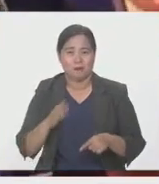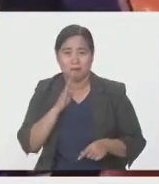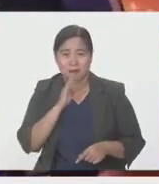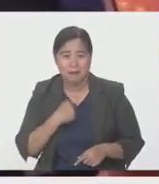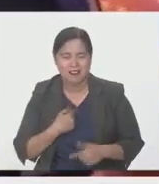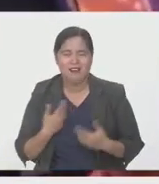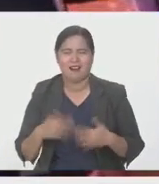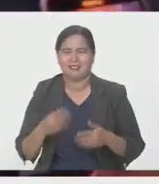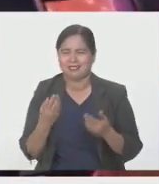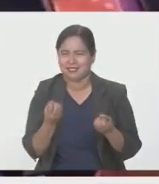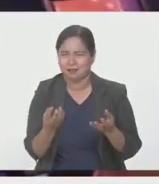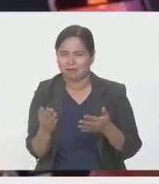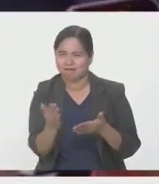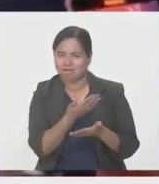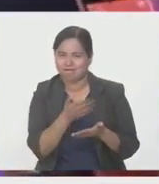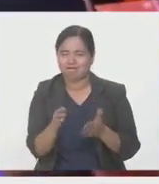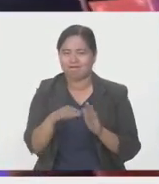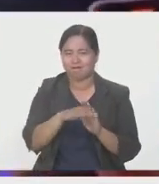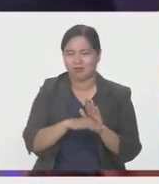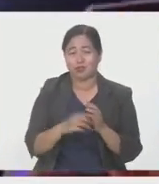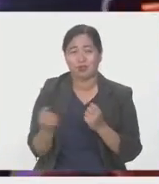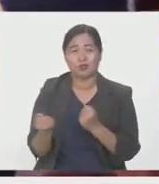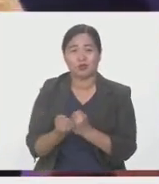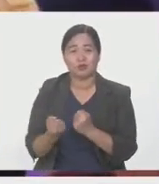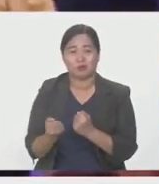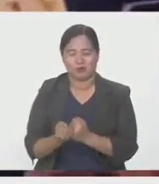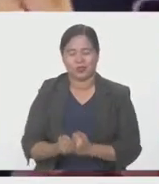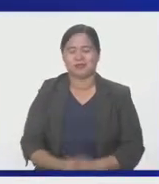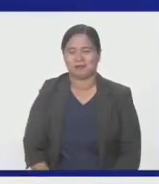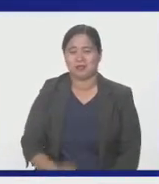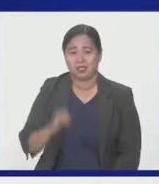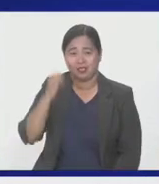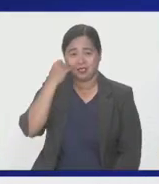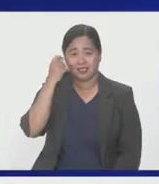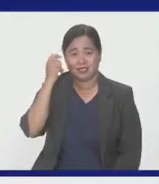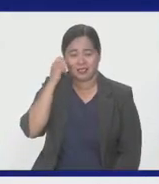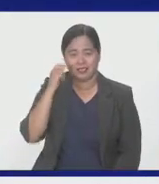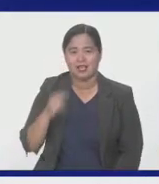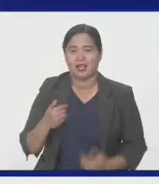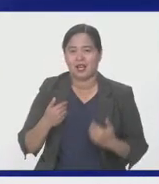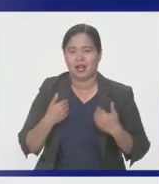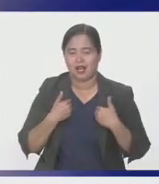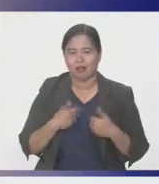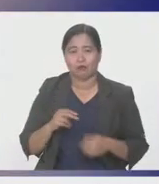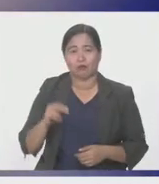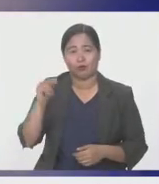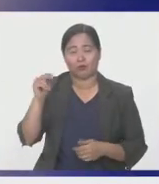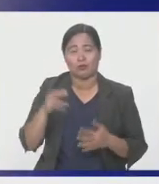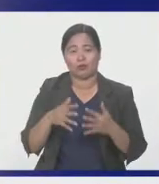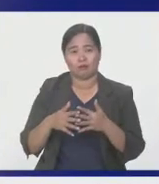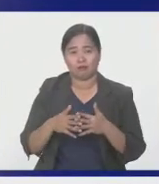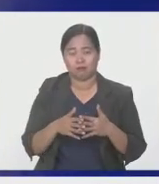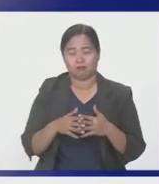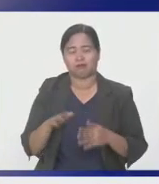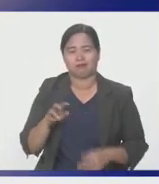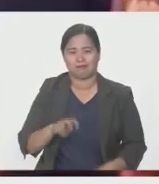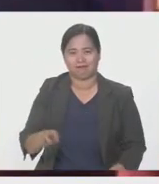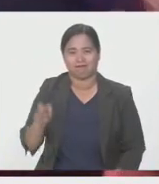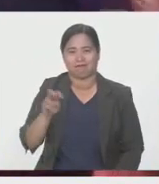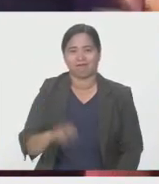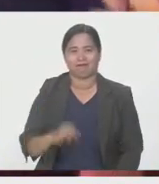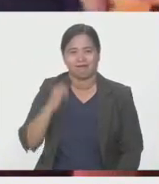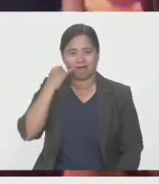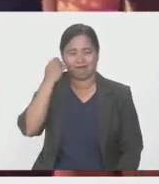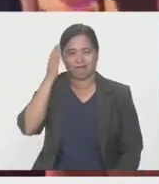track Paradise. In support of his new long play, Timberlake is set to embark on a headlining North American arena tour. Gerald Blanco